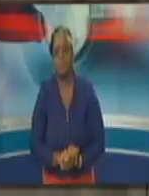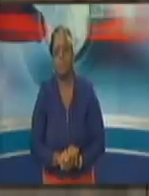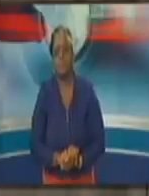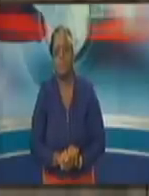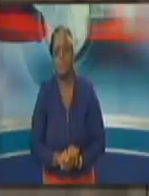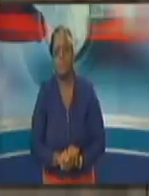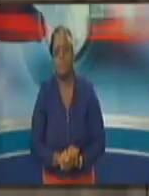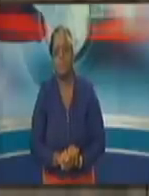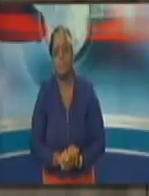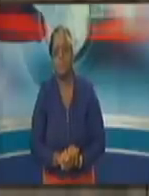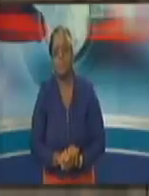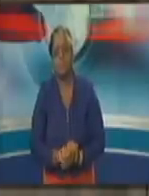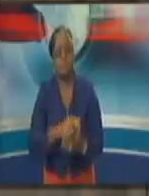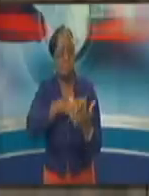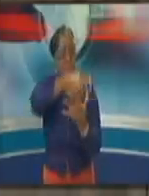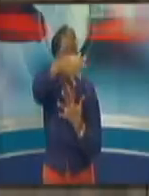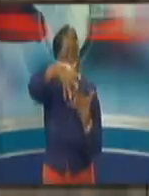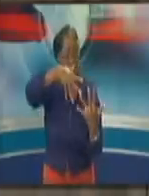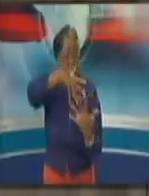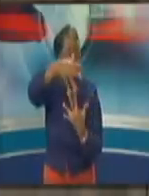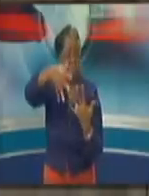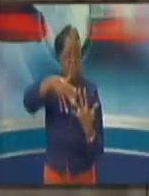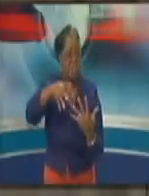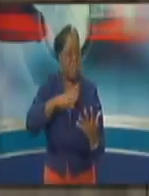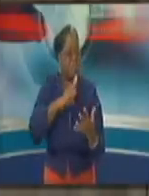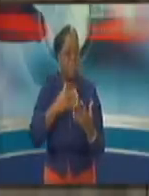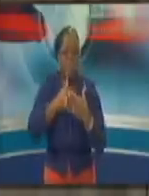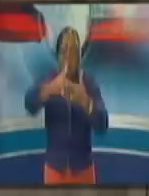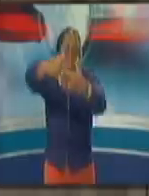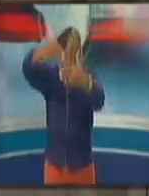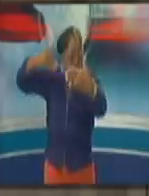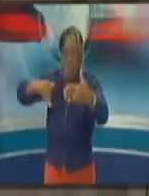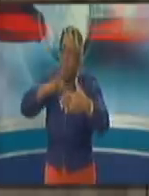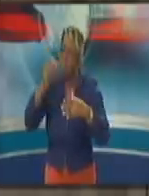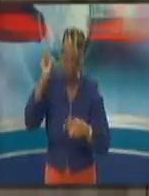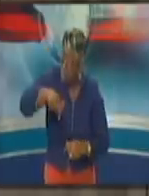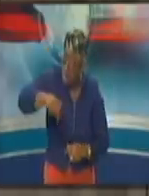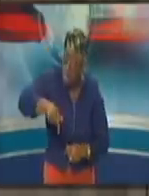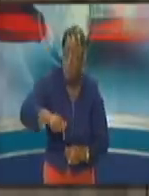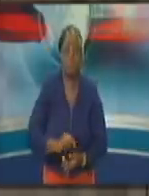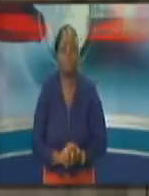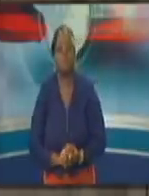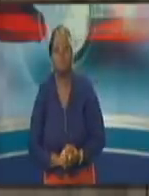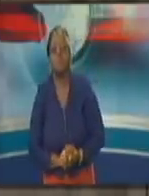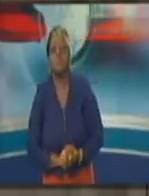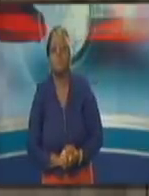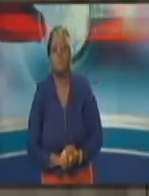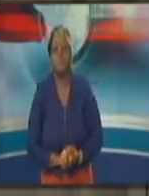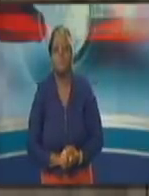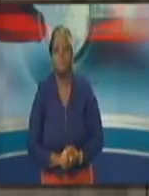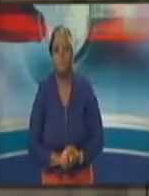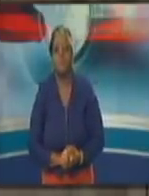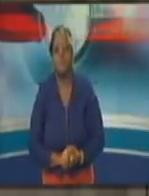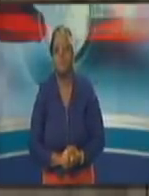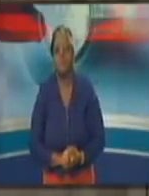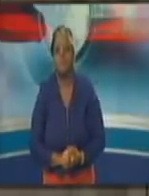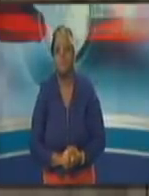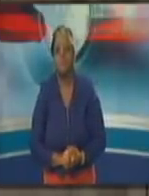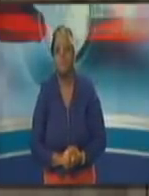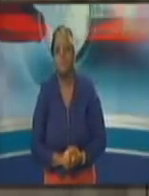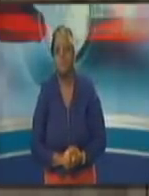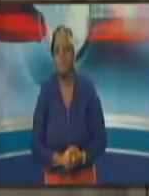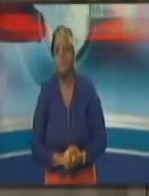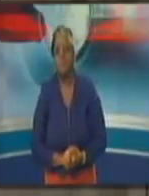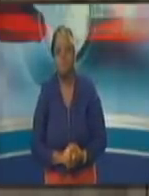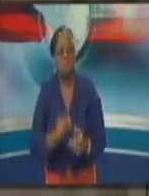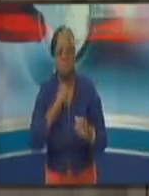in terms of interaction, that would have been, if they are in the prison, it would have been in the normal course of their remit through the North Central Health Authority. Not any special